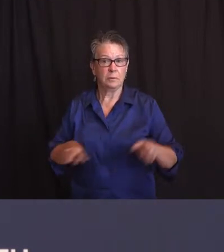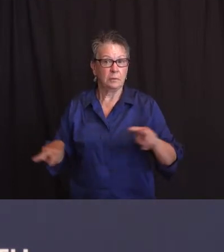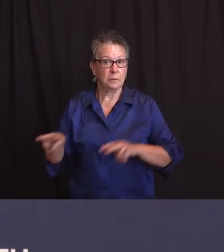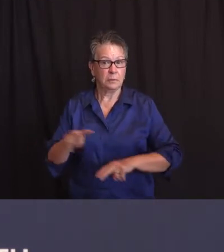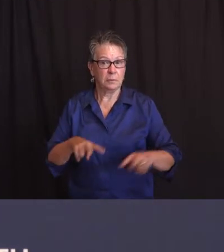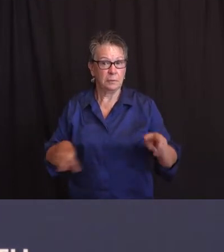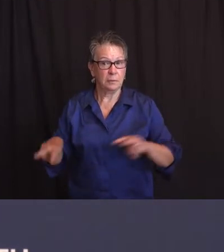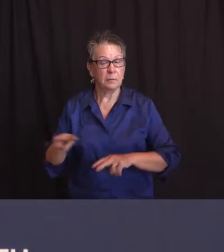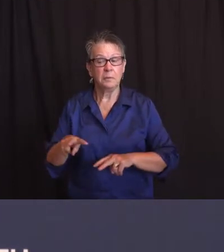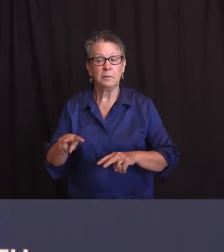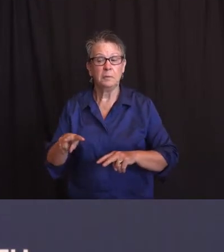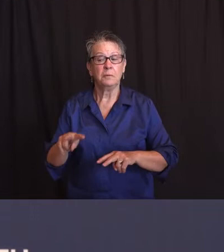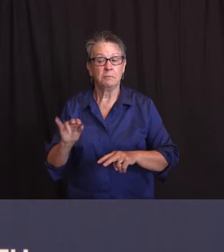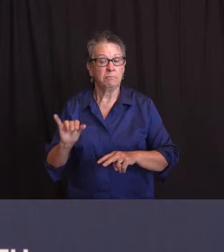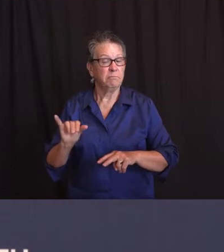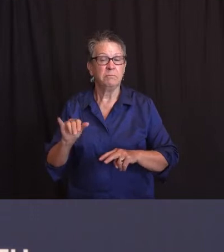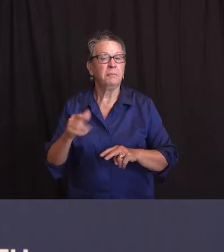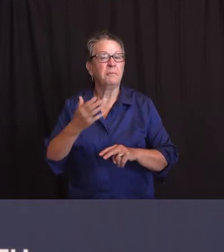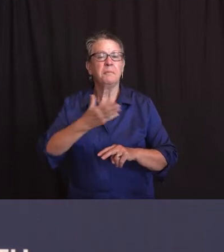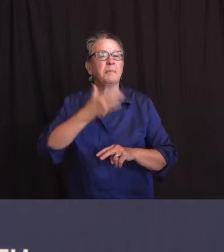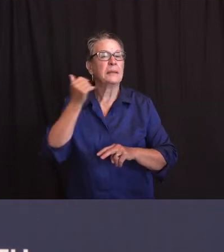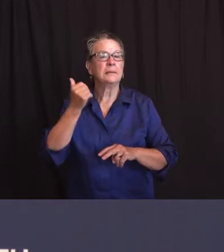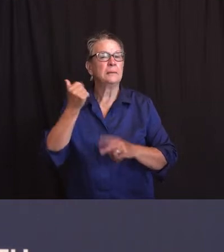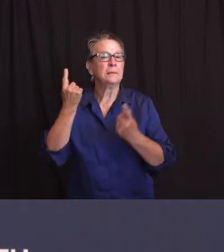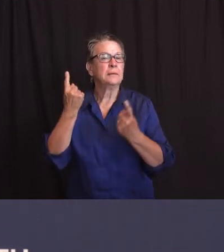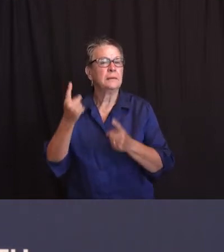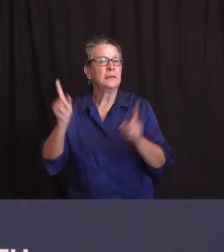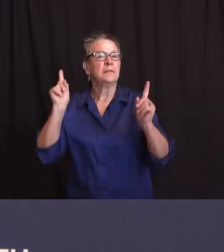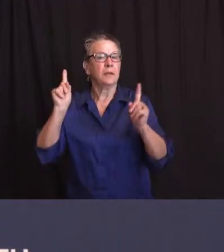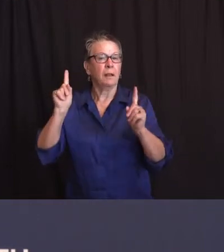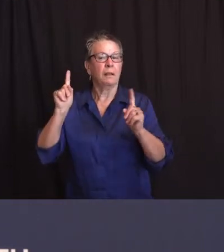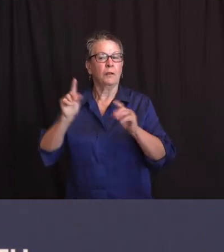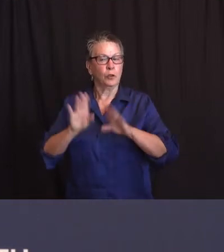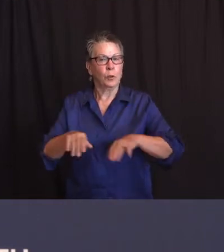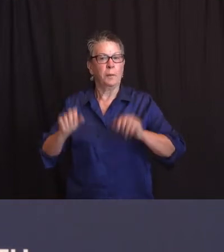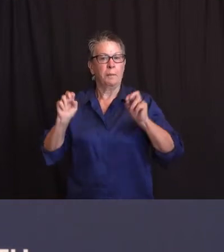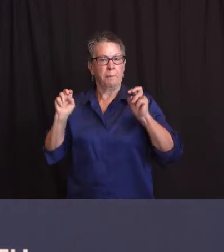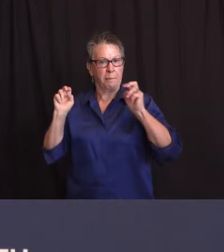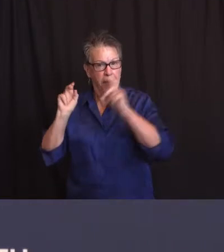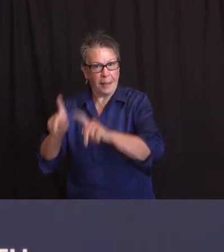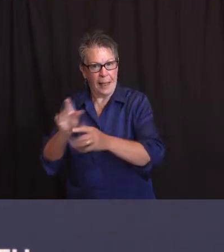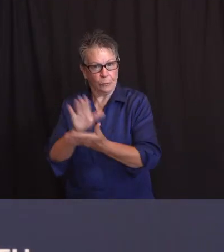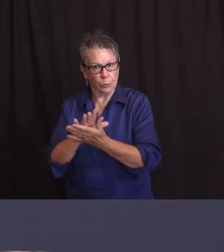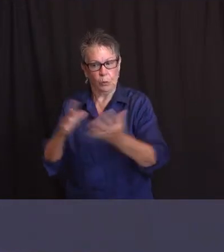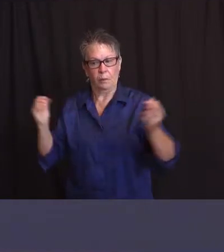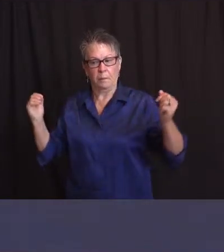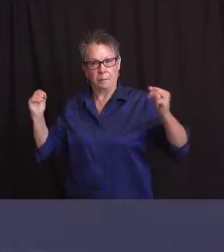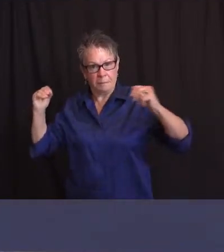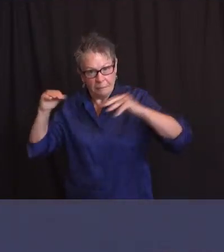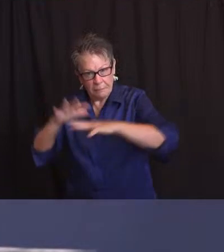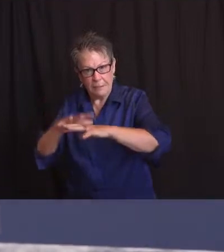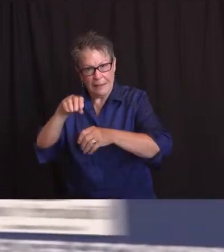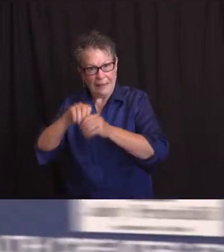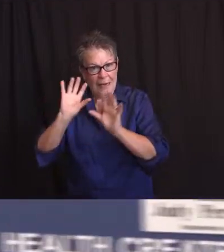Any comments, Judy or Ed, about kids or more, and any of the other questions Dave had? Sure.